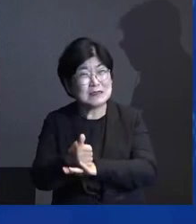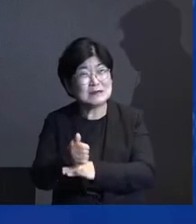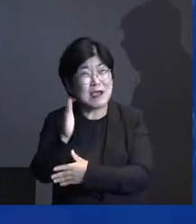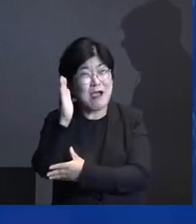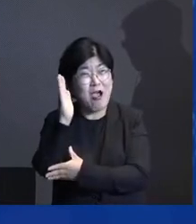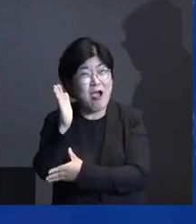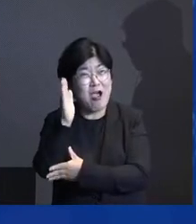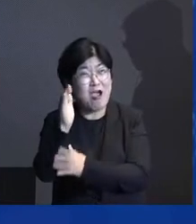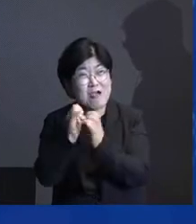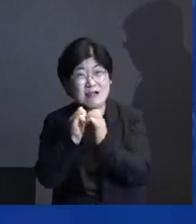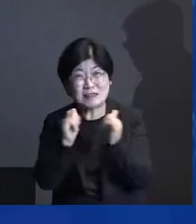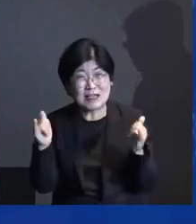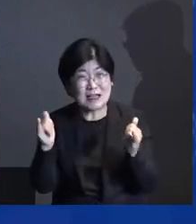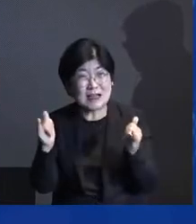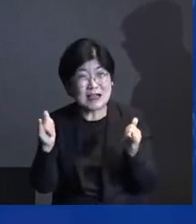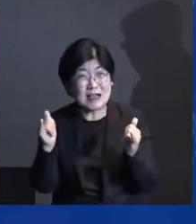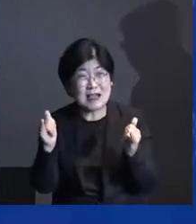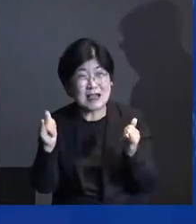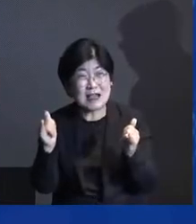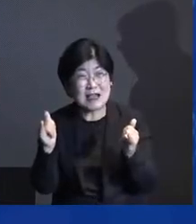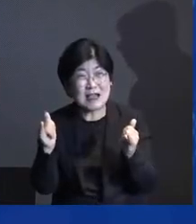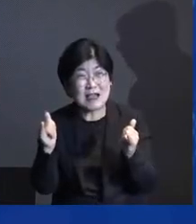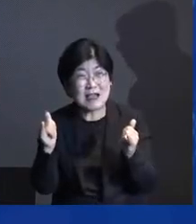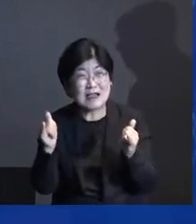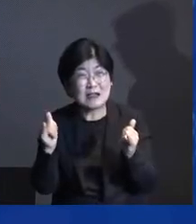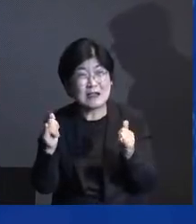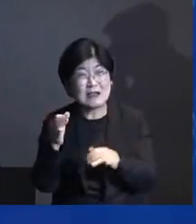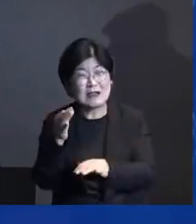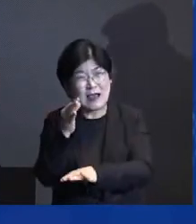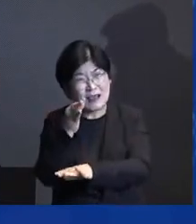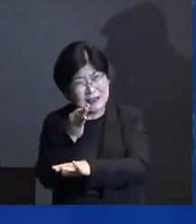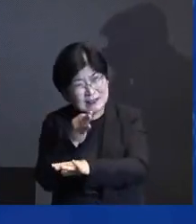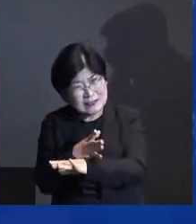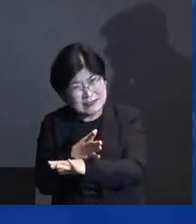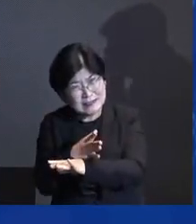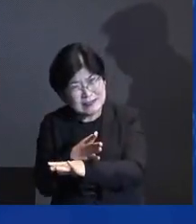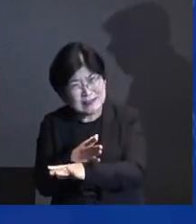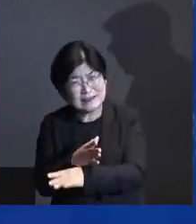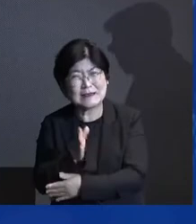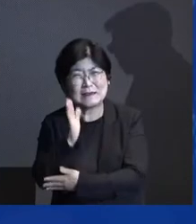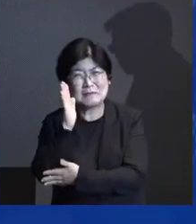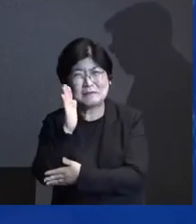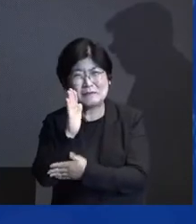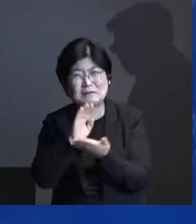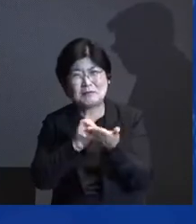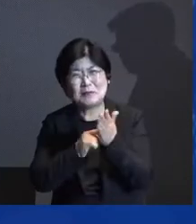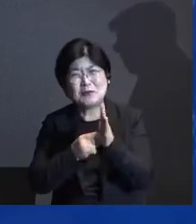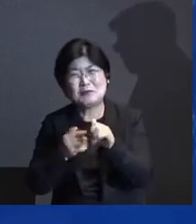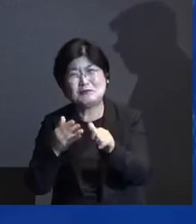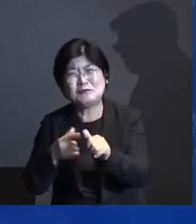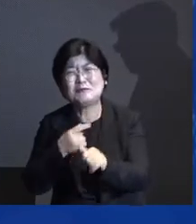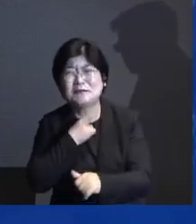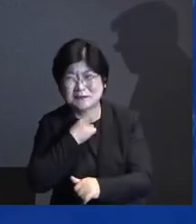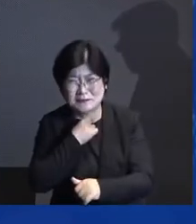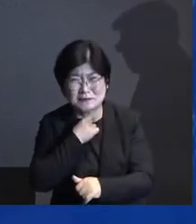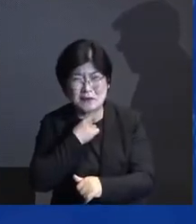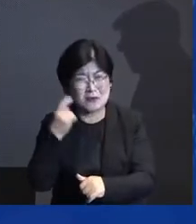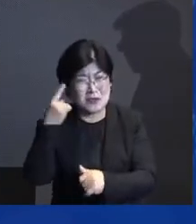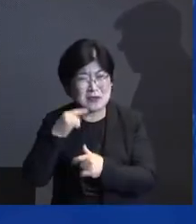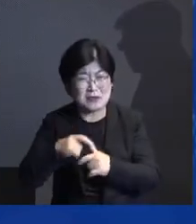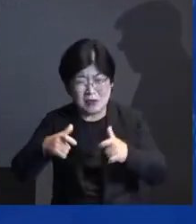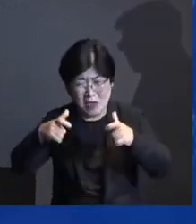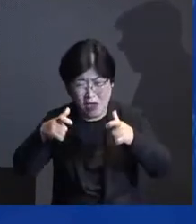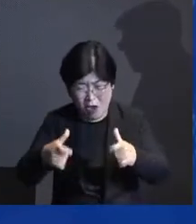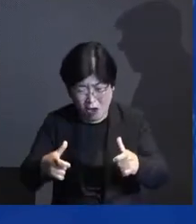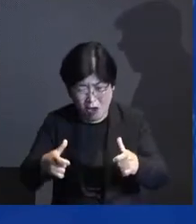be a little bit brief. His project is on housing complex as one big family,